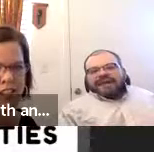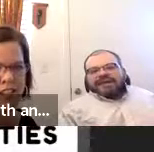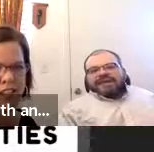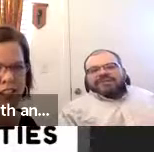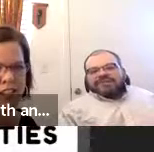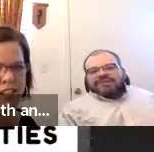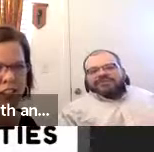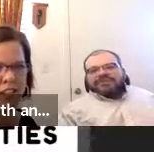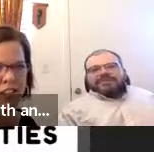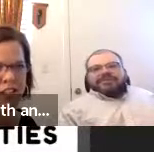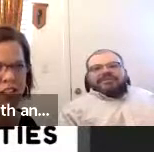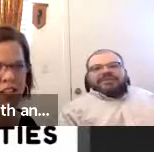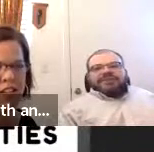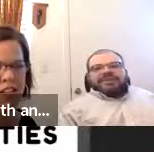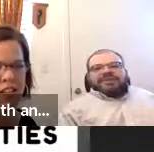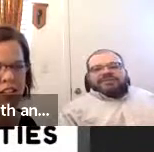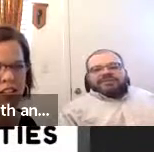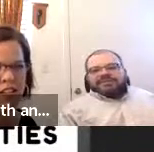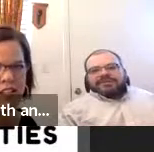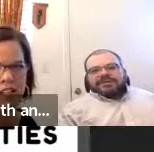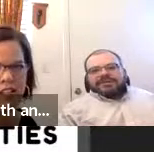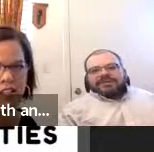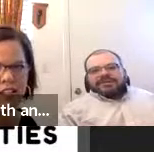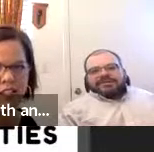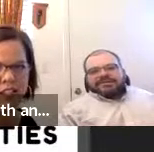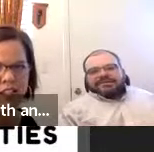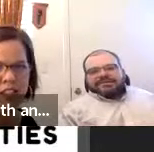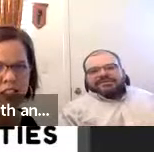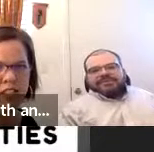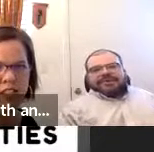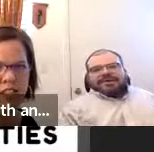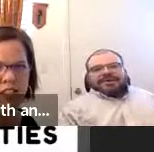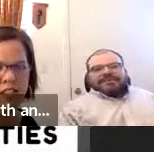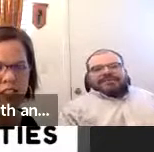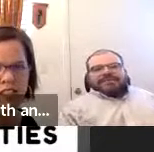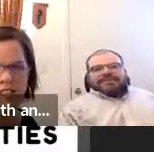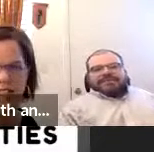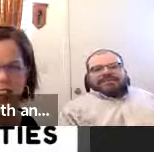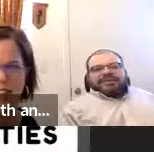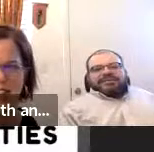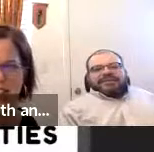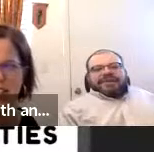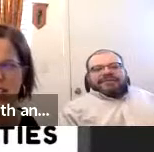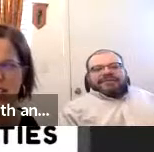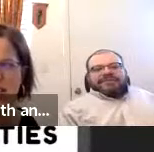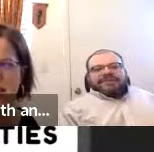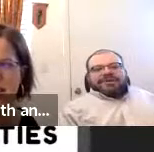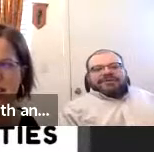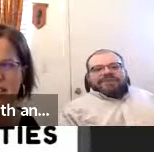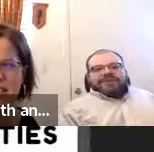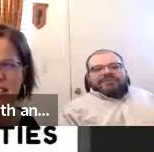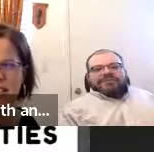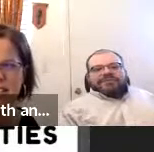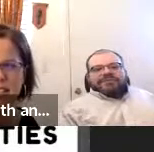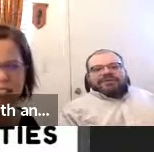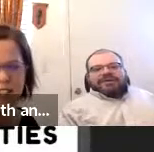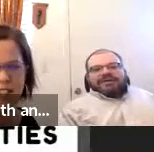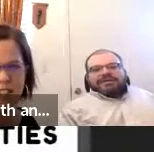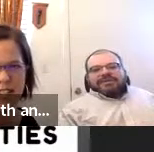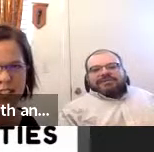traced back into the eugenic history of the United States. And so typically we have